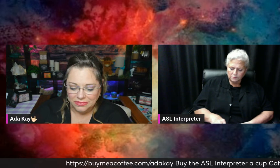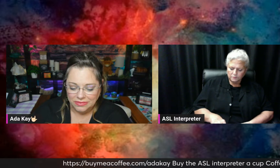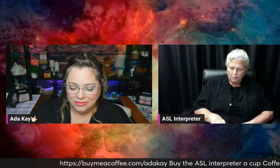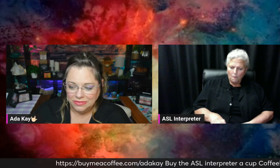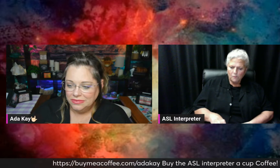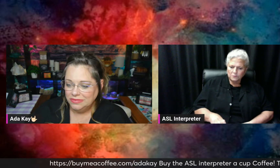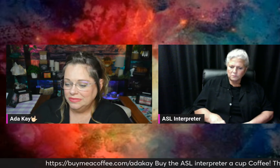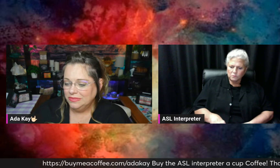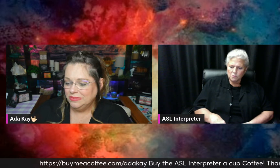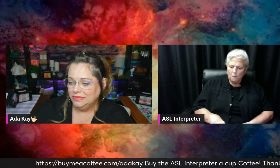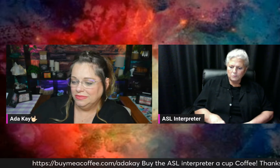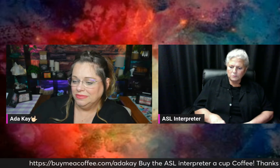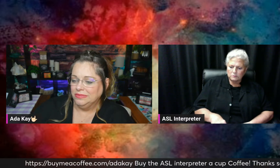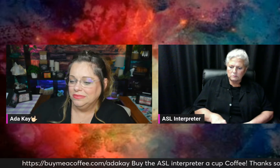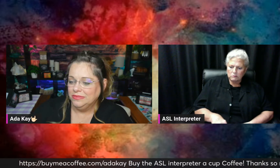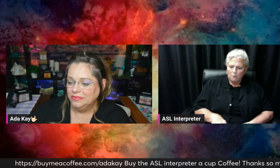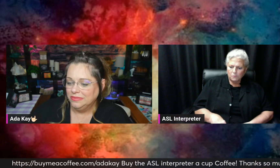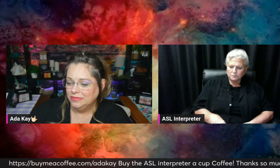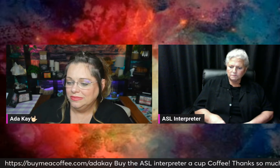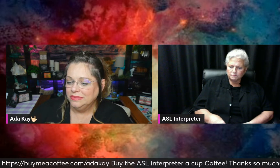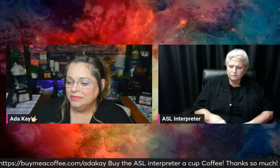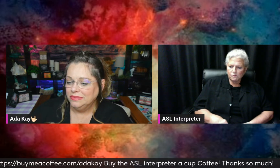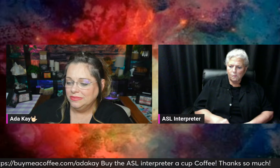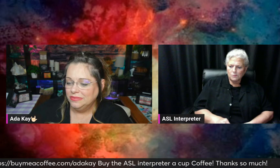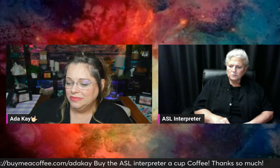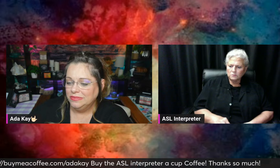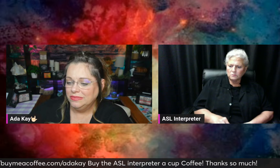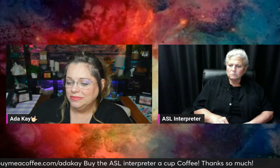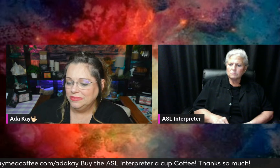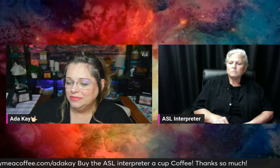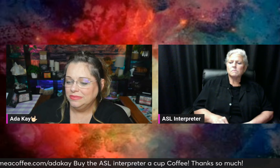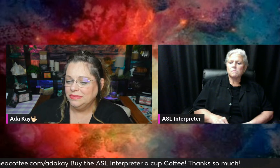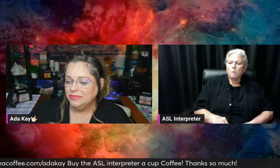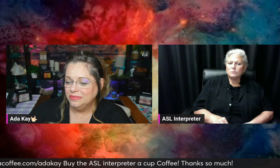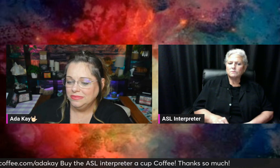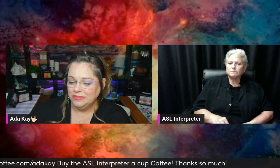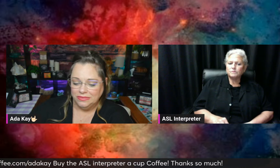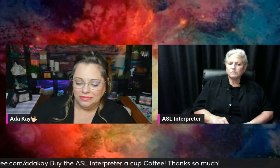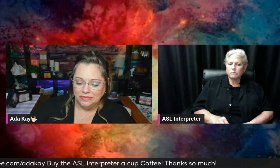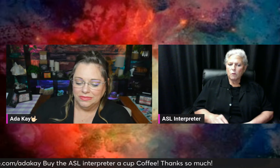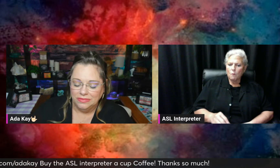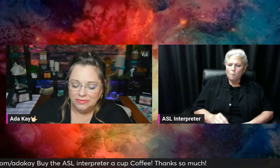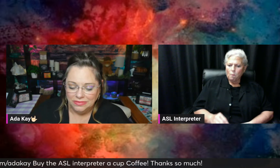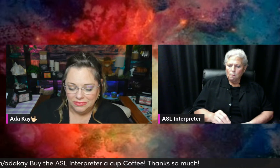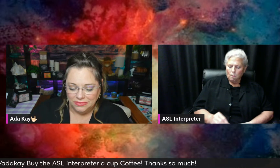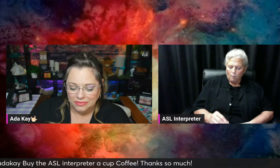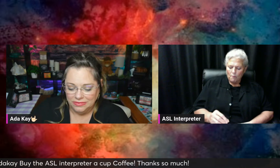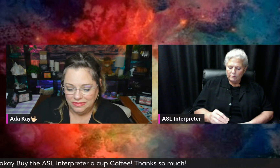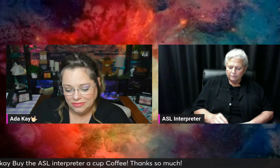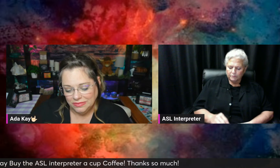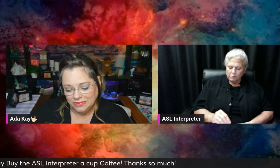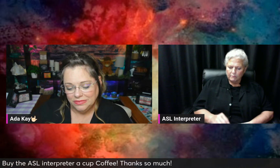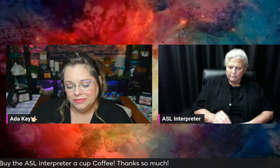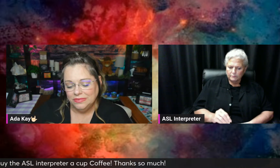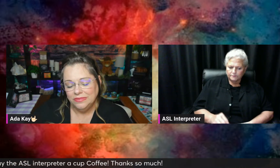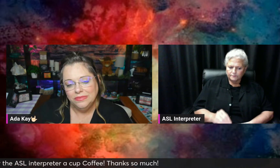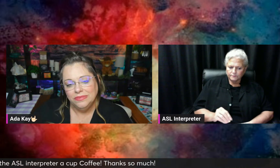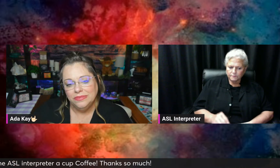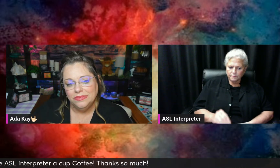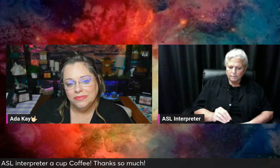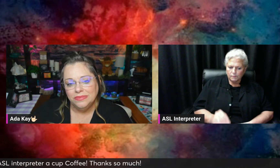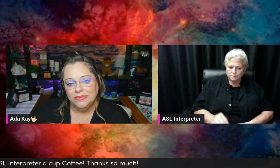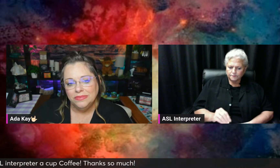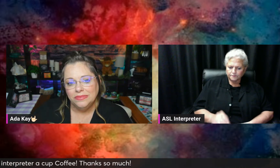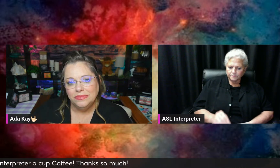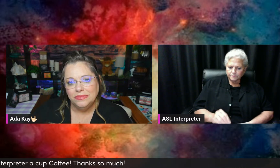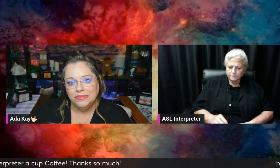for state auxiliary for our police departments. Mm-hmm. And so